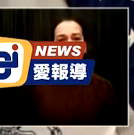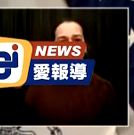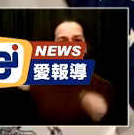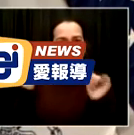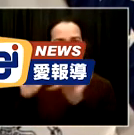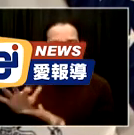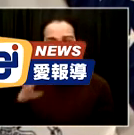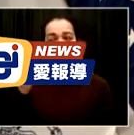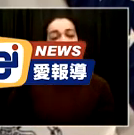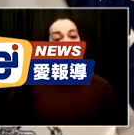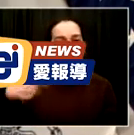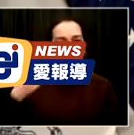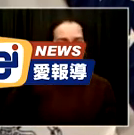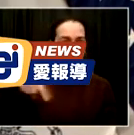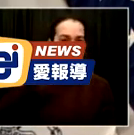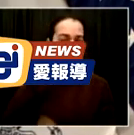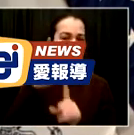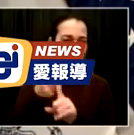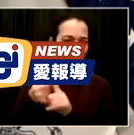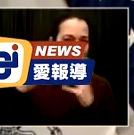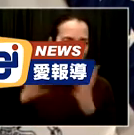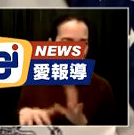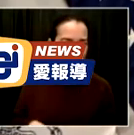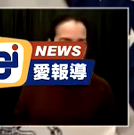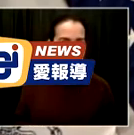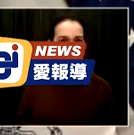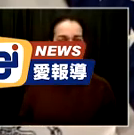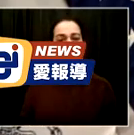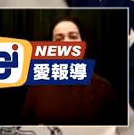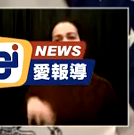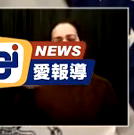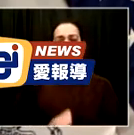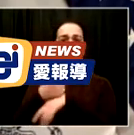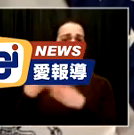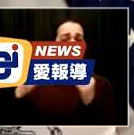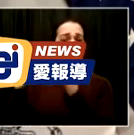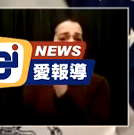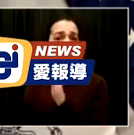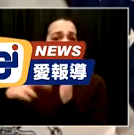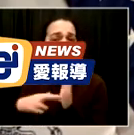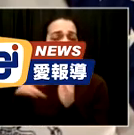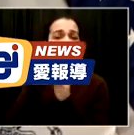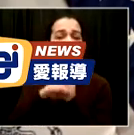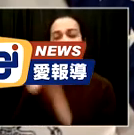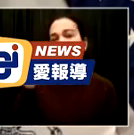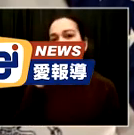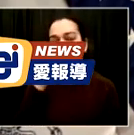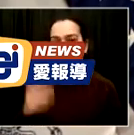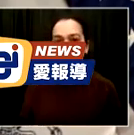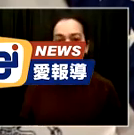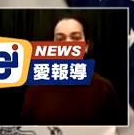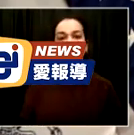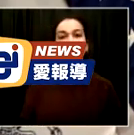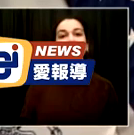the current rules that could help to make it even stronger. So there's a discussion going on. We will have a final decision on what we